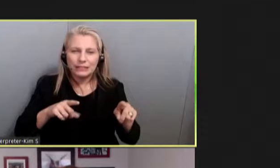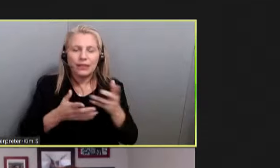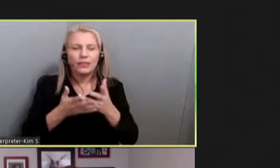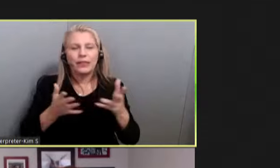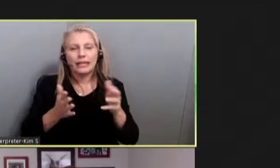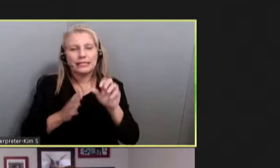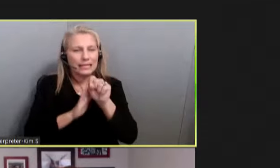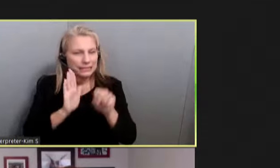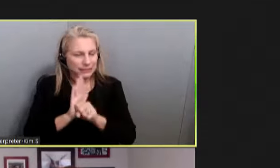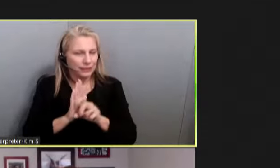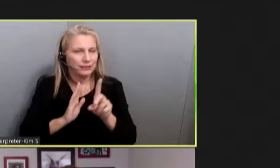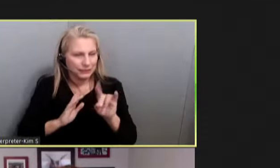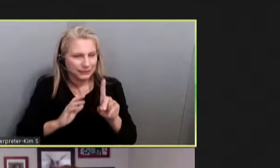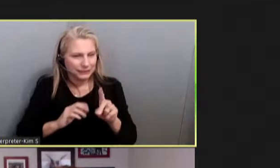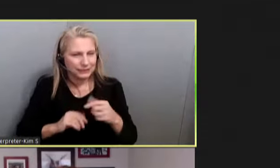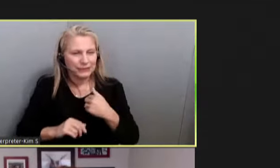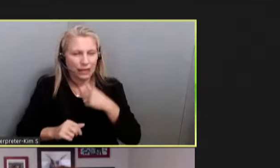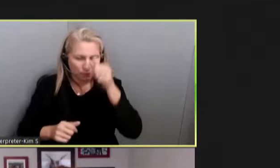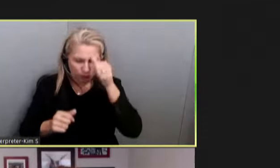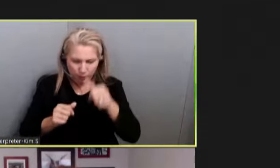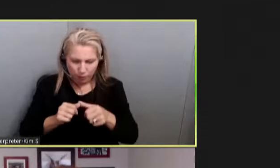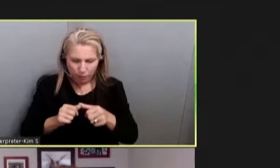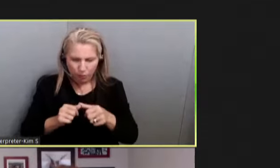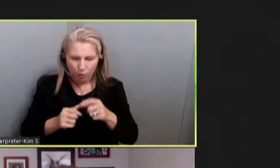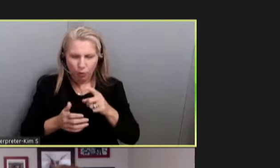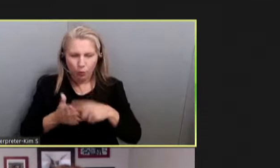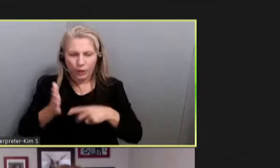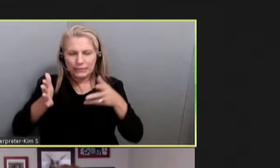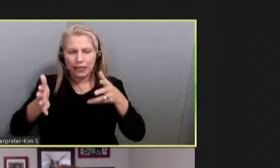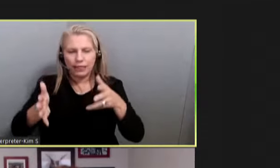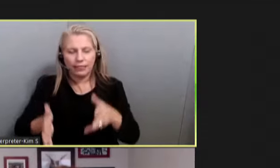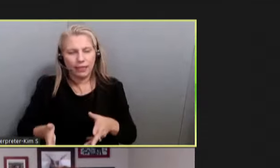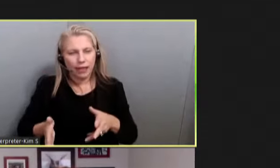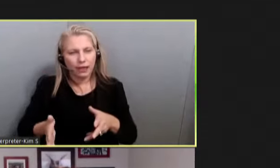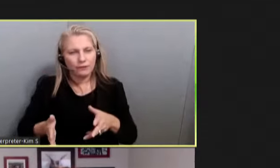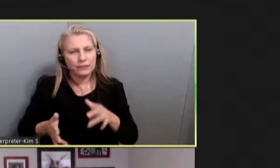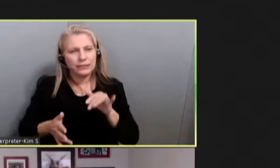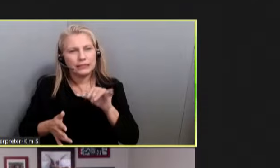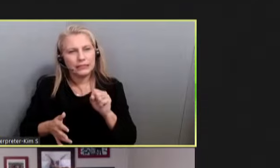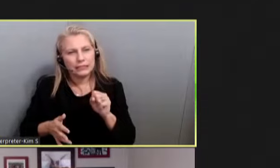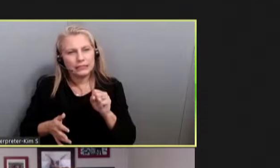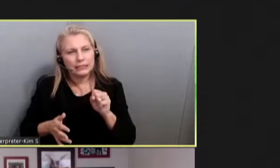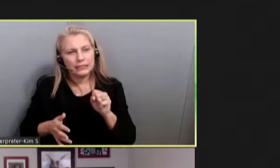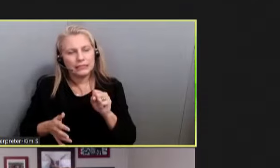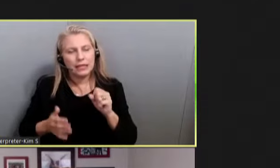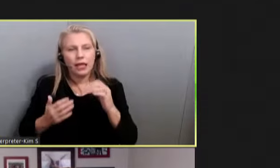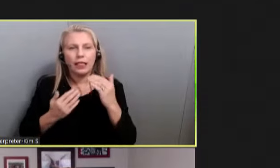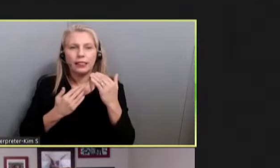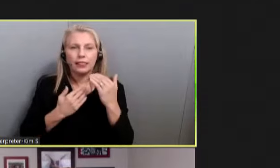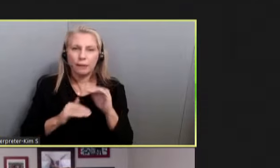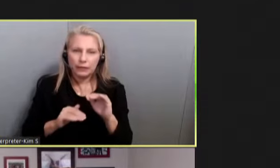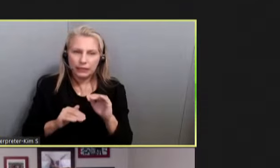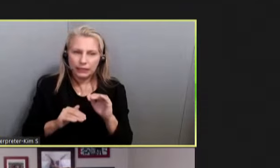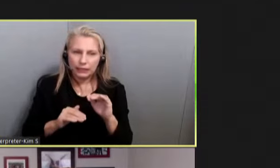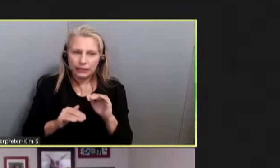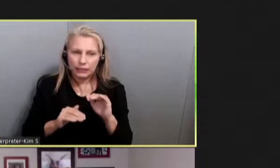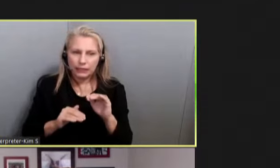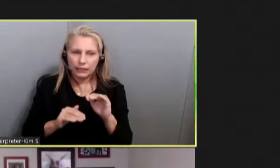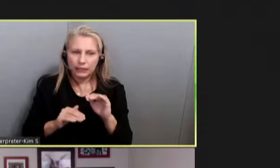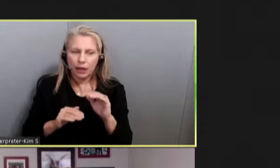that, as I recall, pretty much what is left is limiting